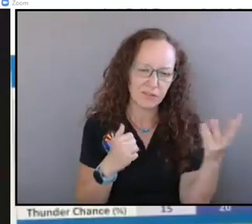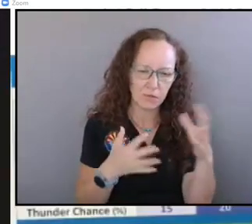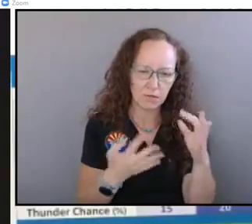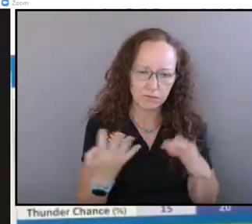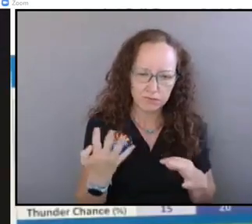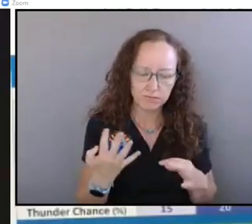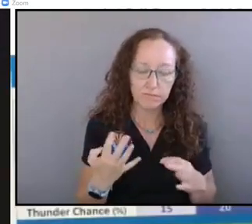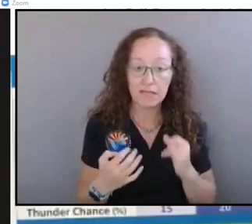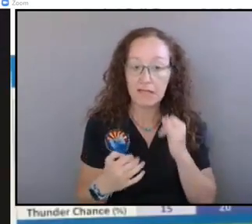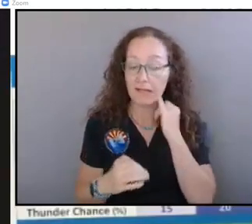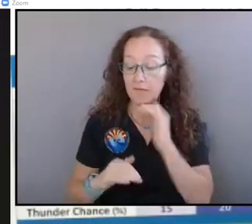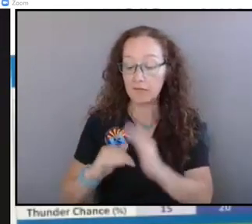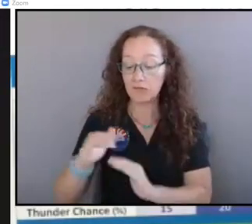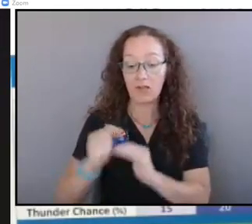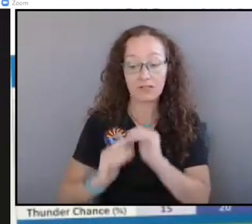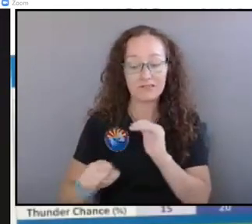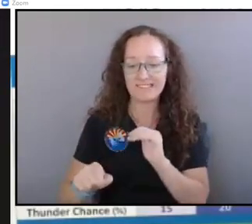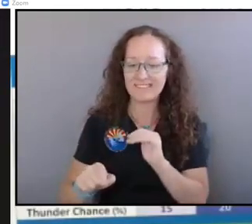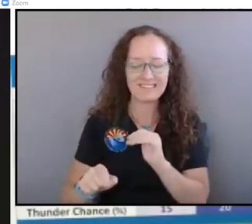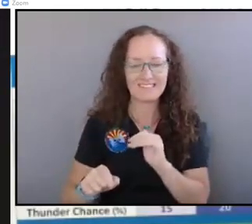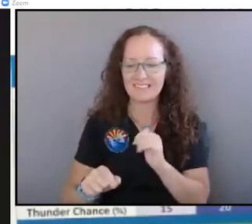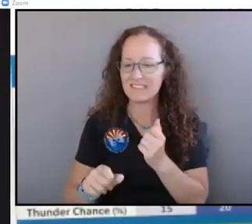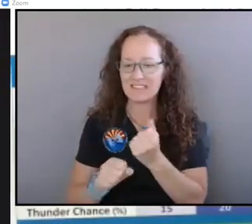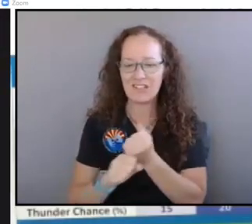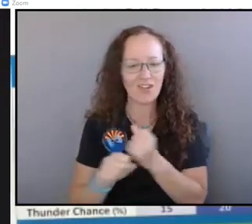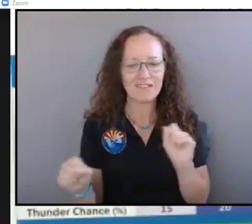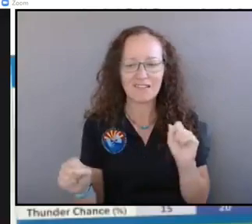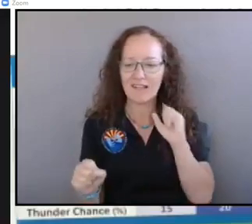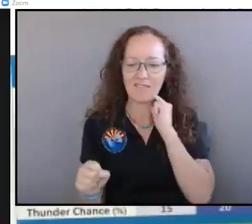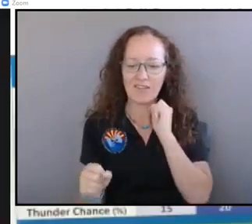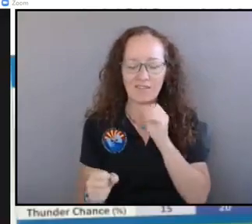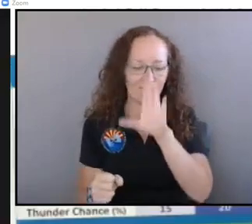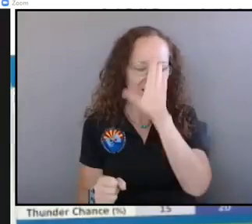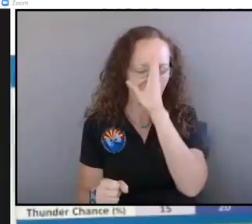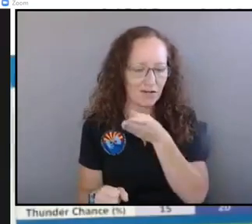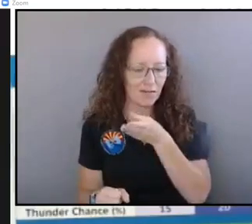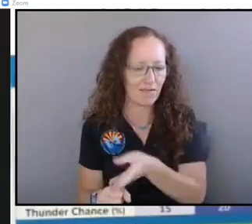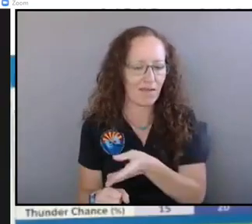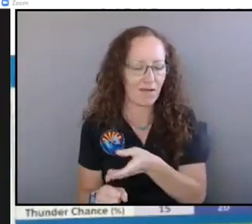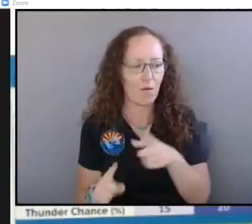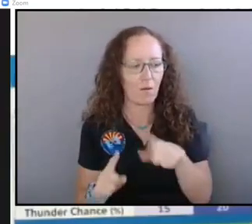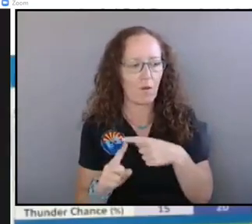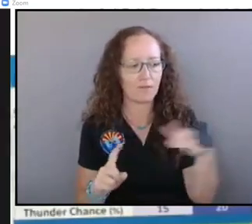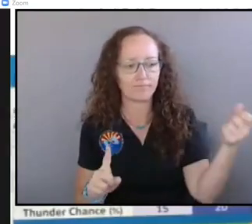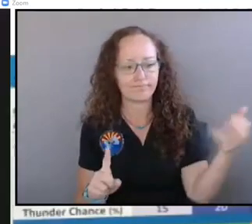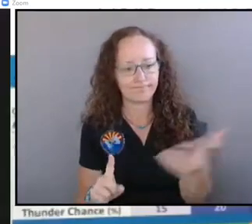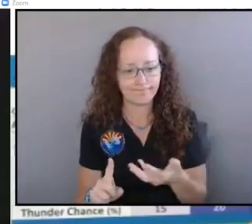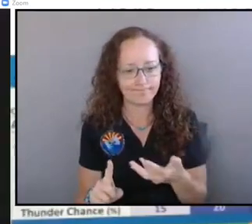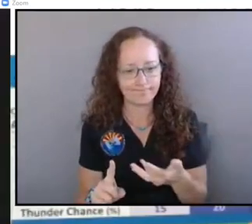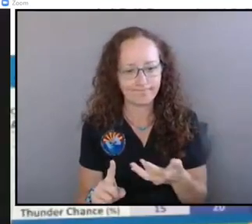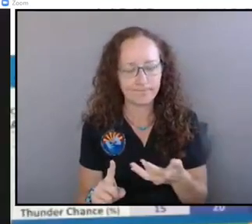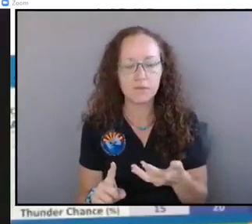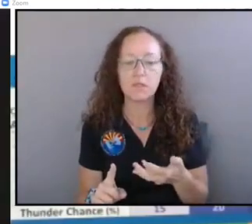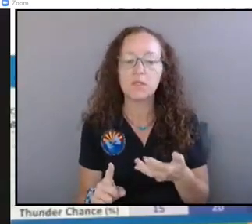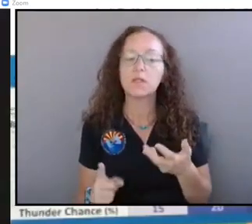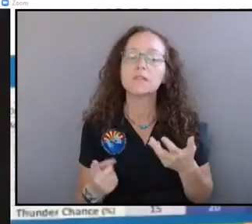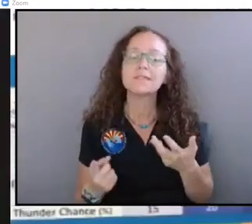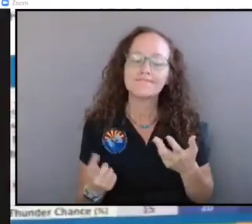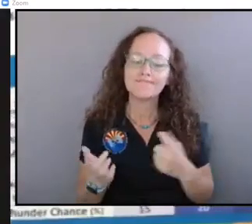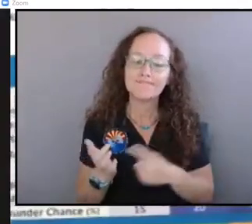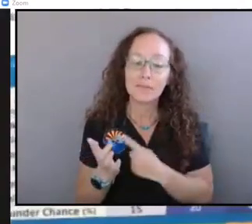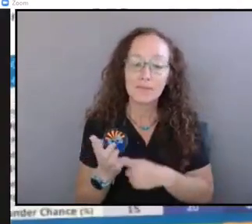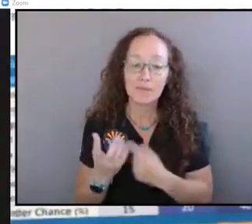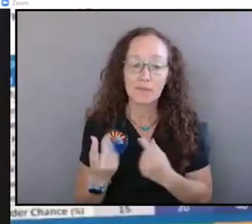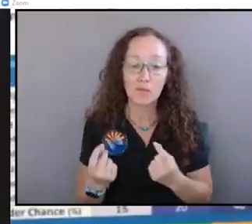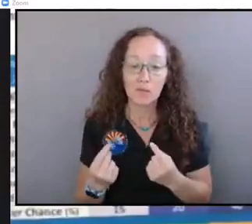for firefighters to be there when fire comes in, we run into those structures and communities sometimes. We'll do what's called a prep and go.